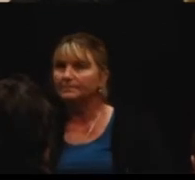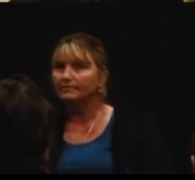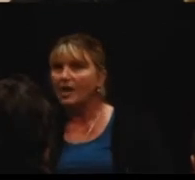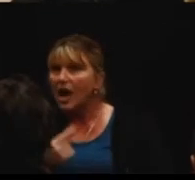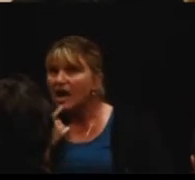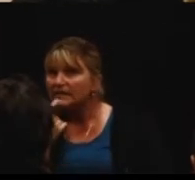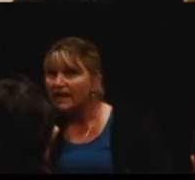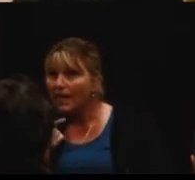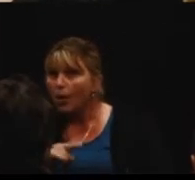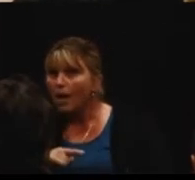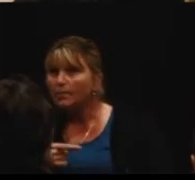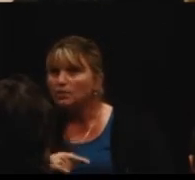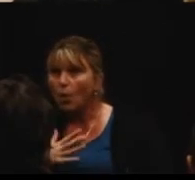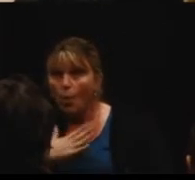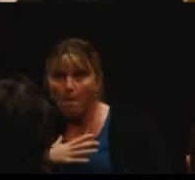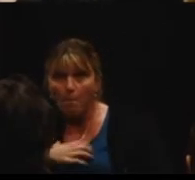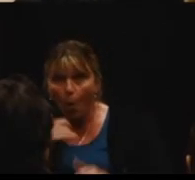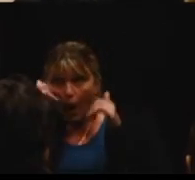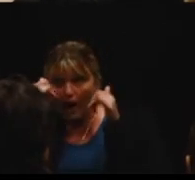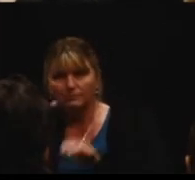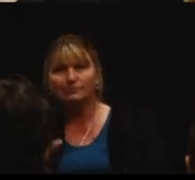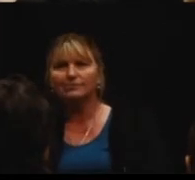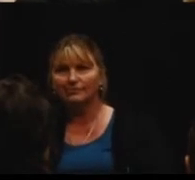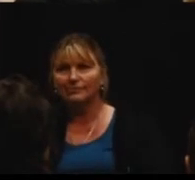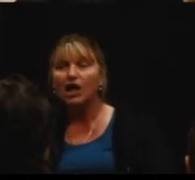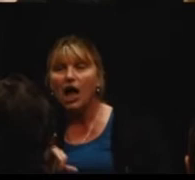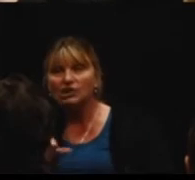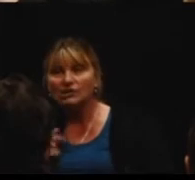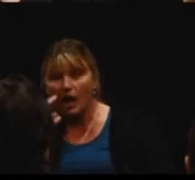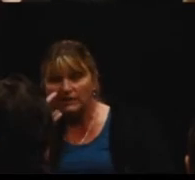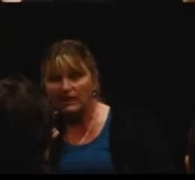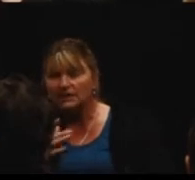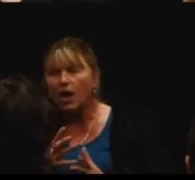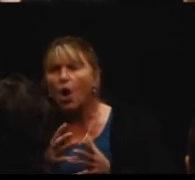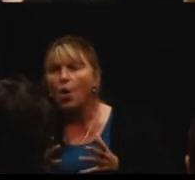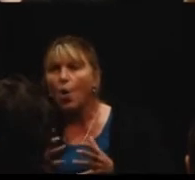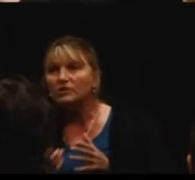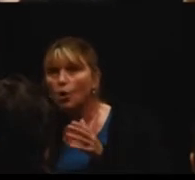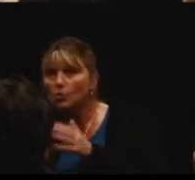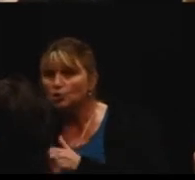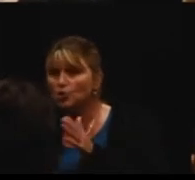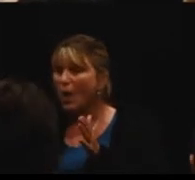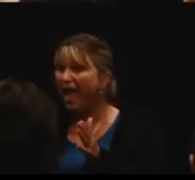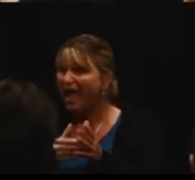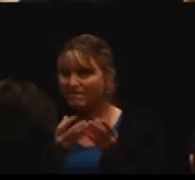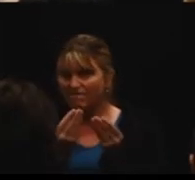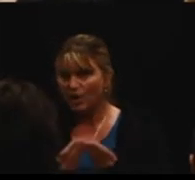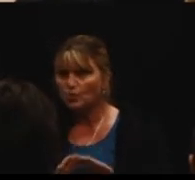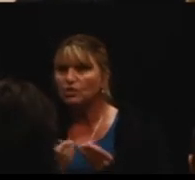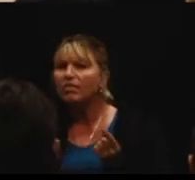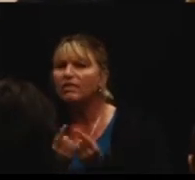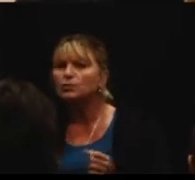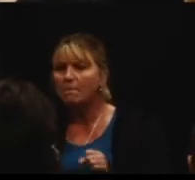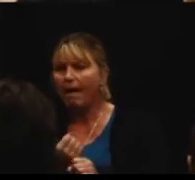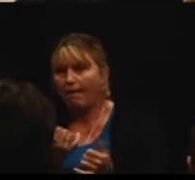should be tripling the number of cows, but I think there's enormous opportunity to add value to what we already produce. And in order